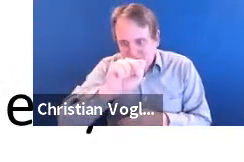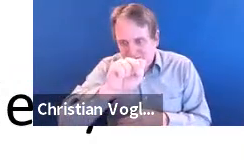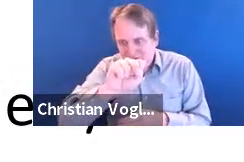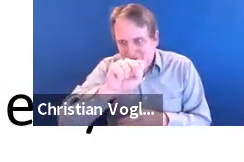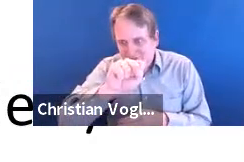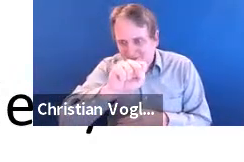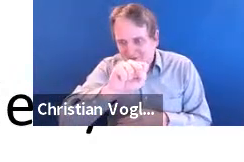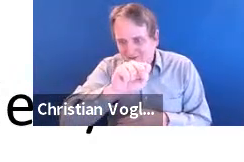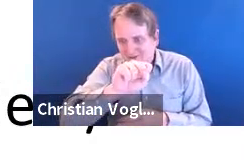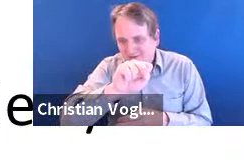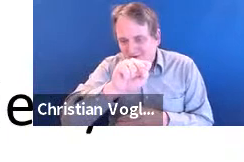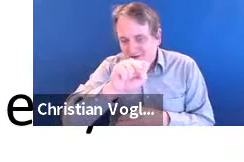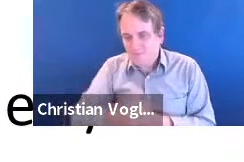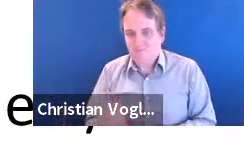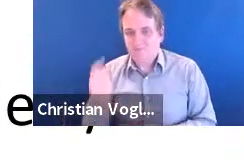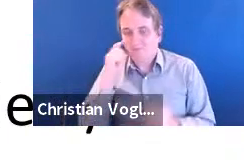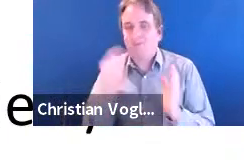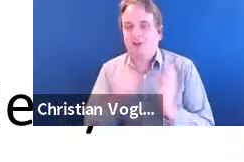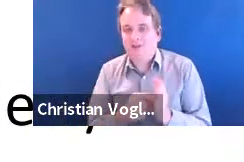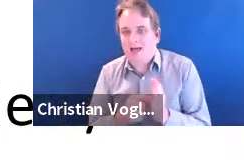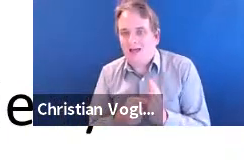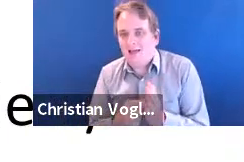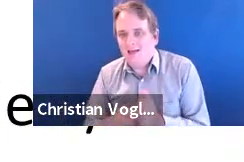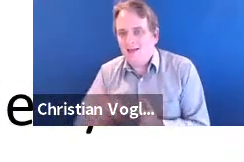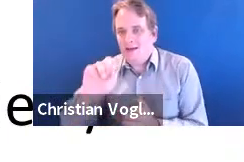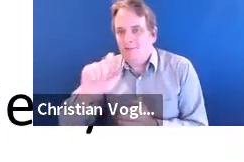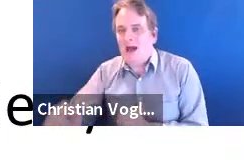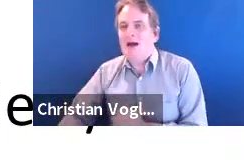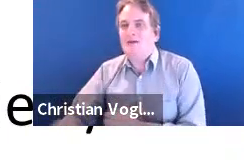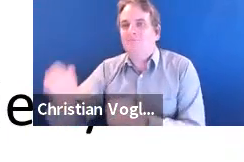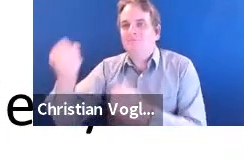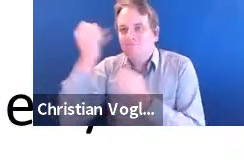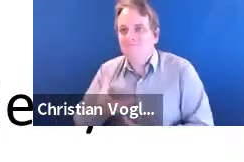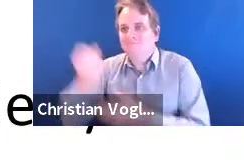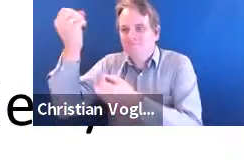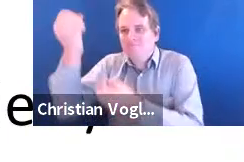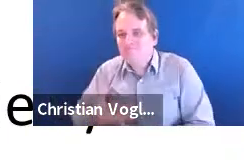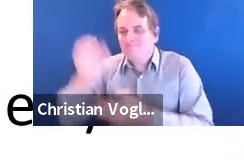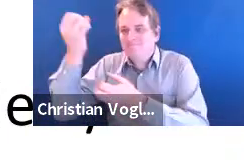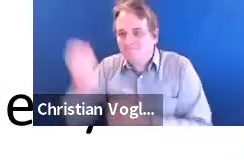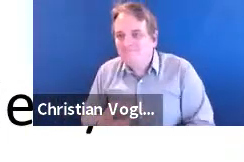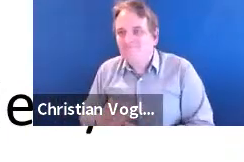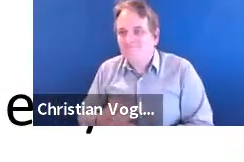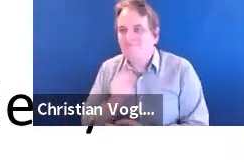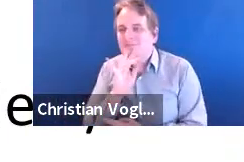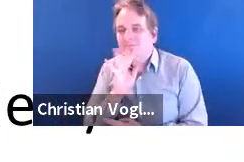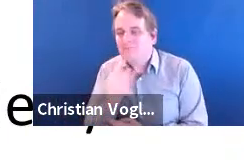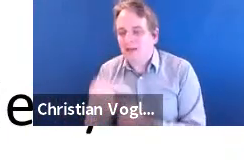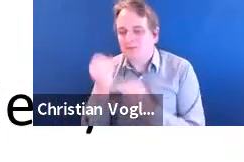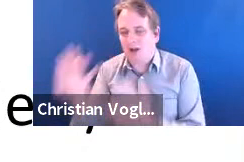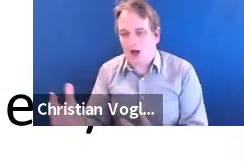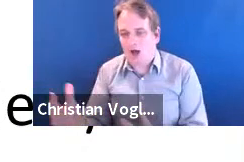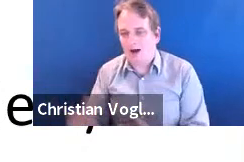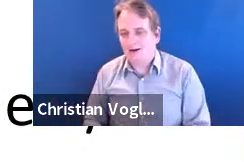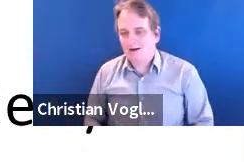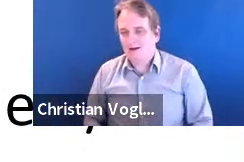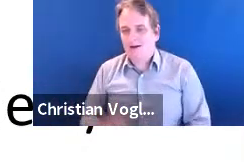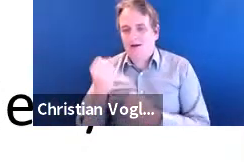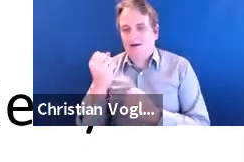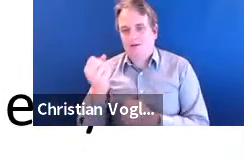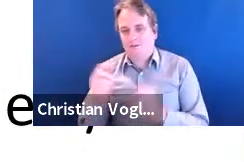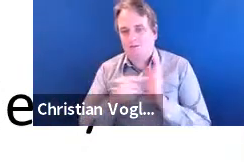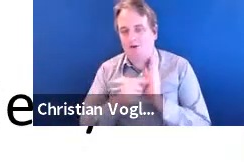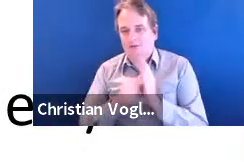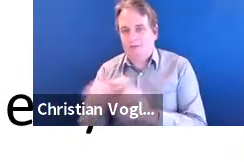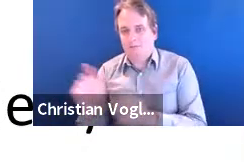a device inside a car. For example, if you listen to or even caption Google Maps, you'll realize that there is a